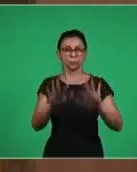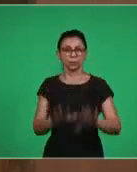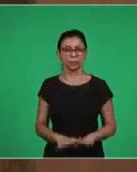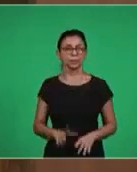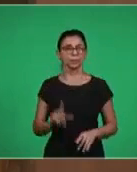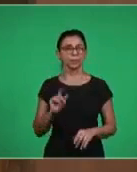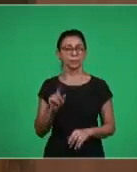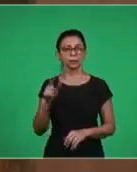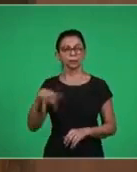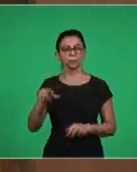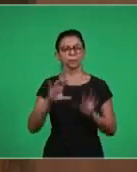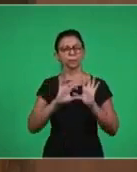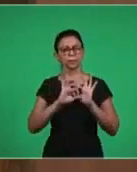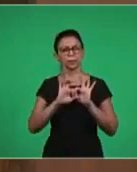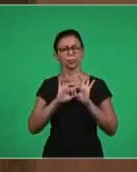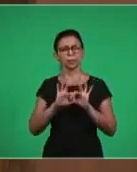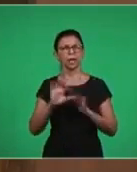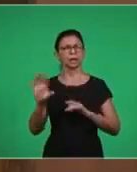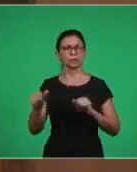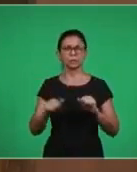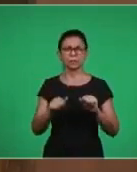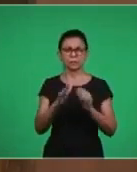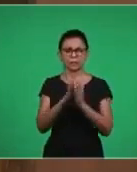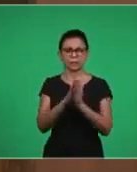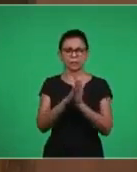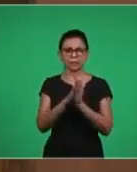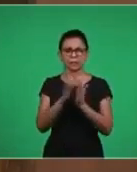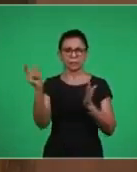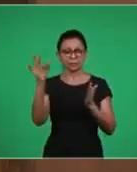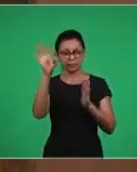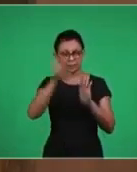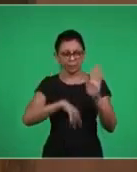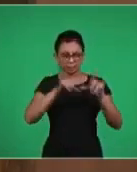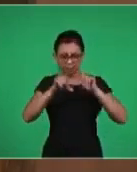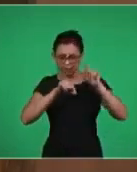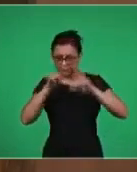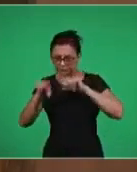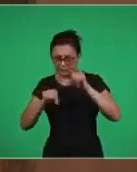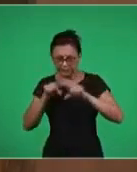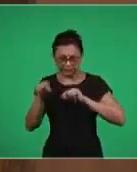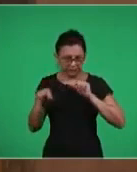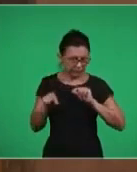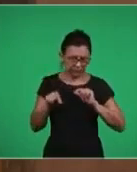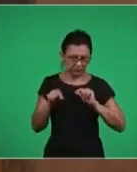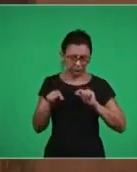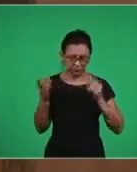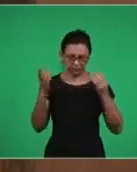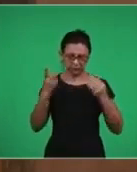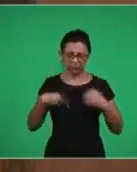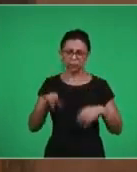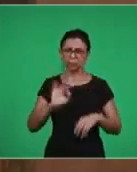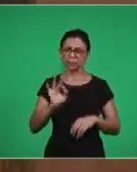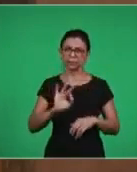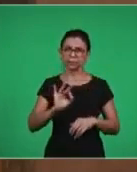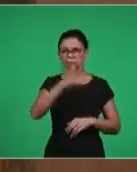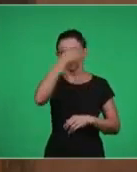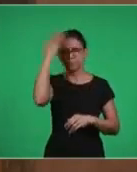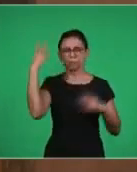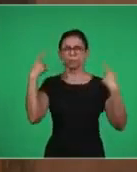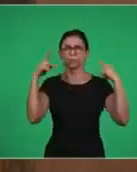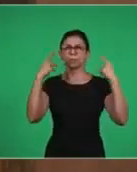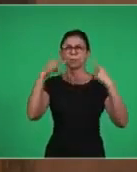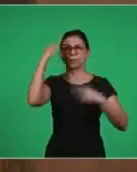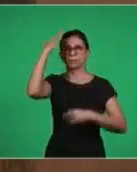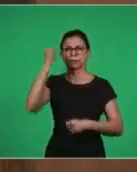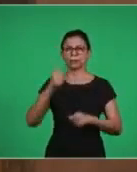message. Nobody needs to be looking for the Bible to find a topic. Everybody likes to know